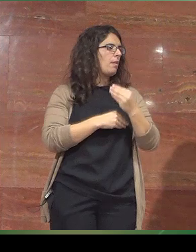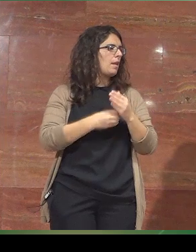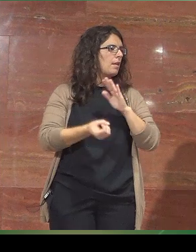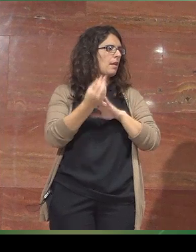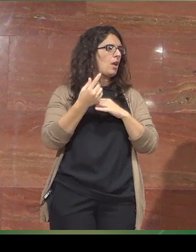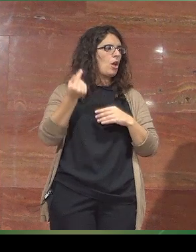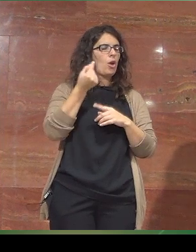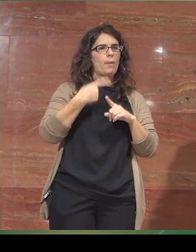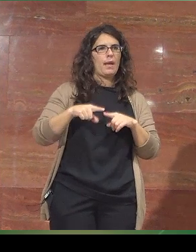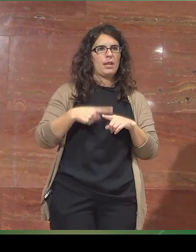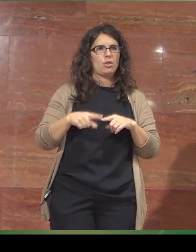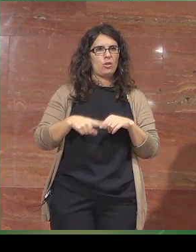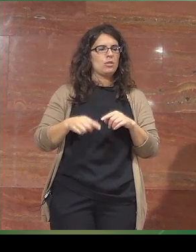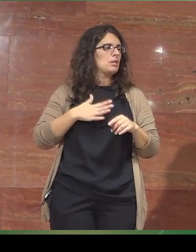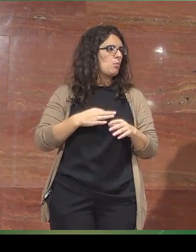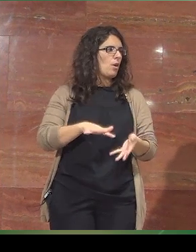pictograms.